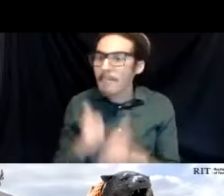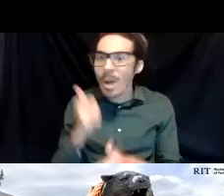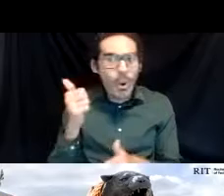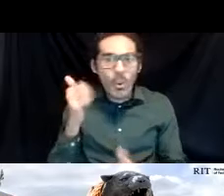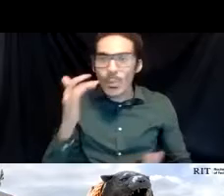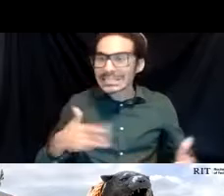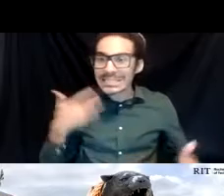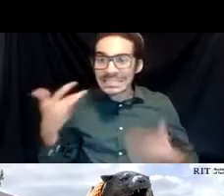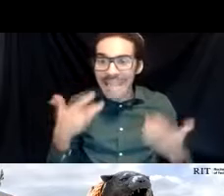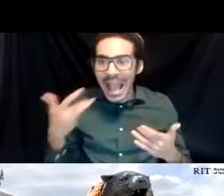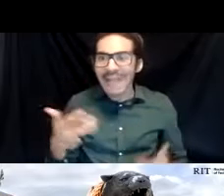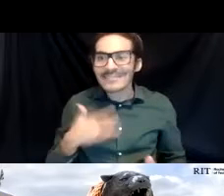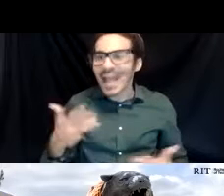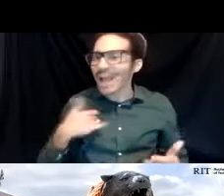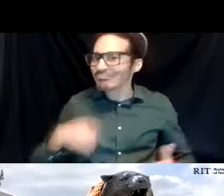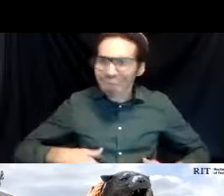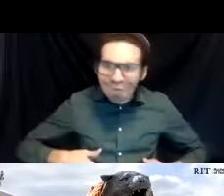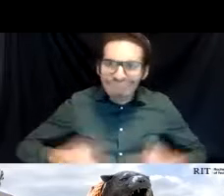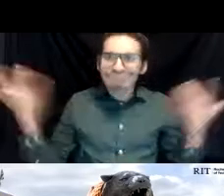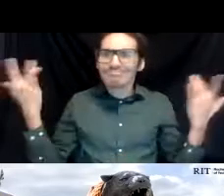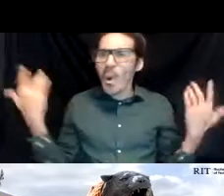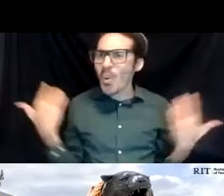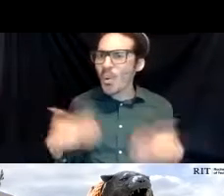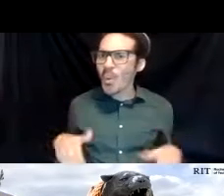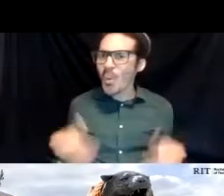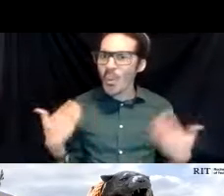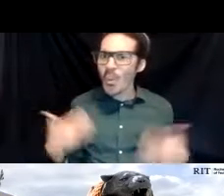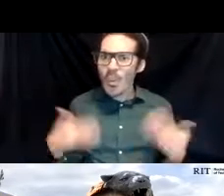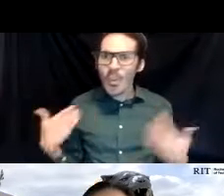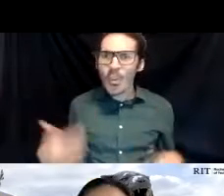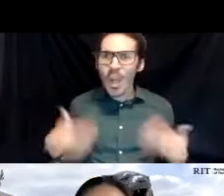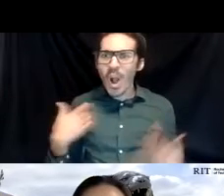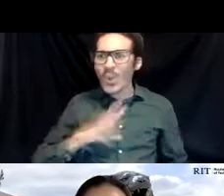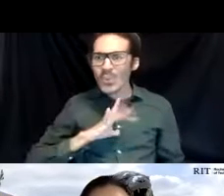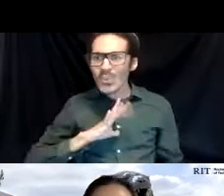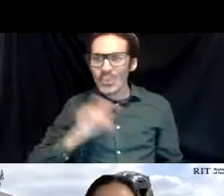feeling. I was thrilled. I was like, wow, this is so cool.